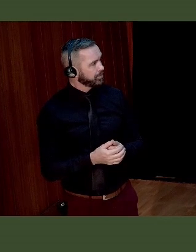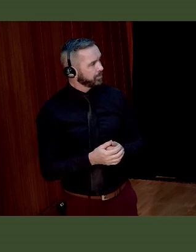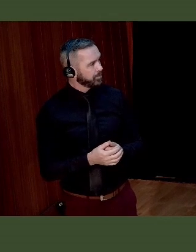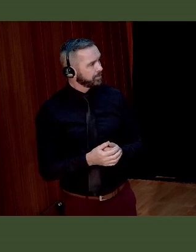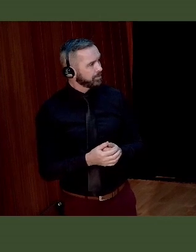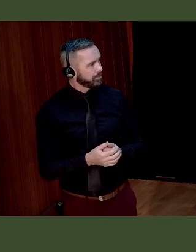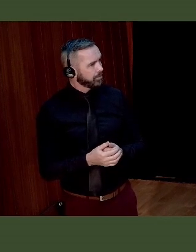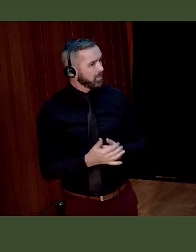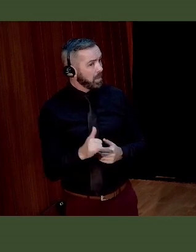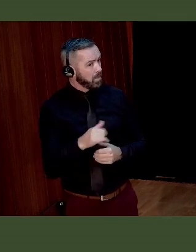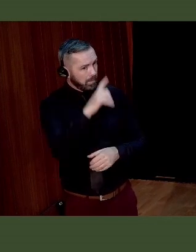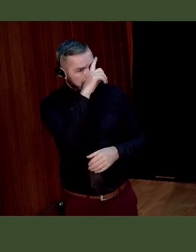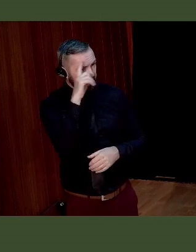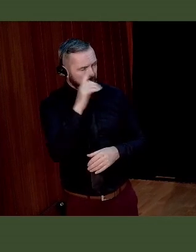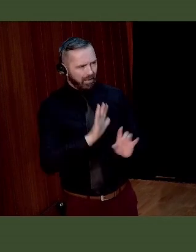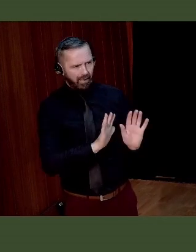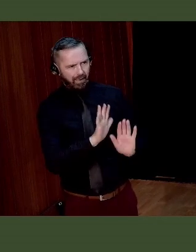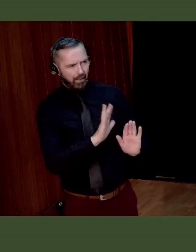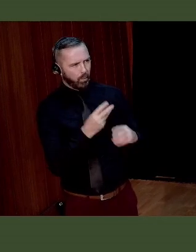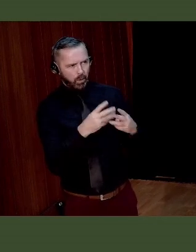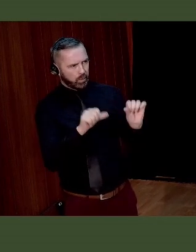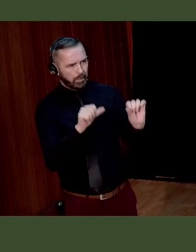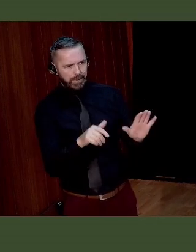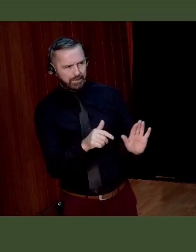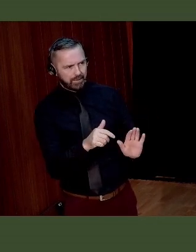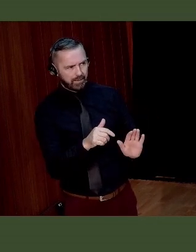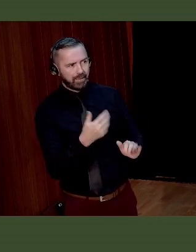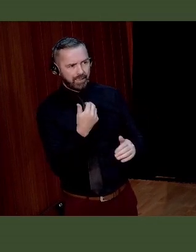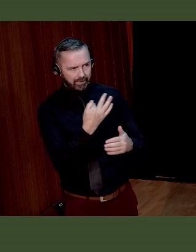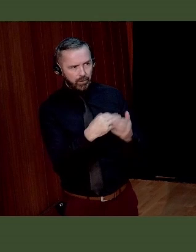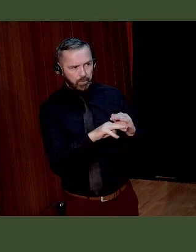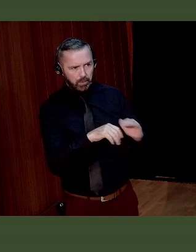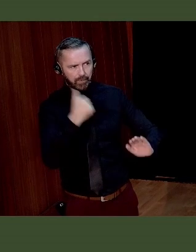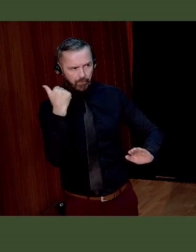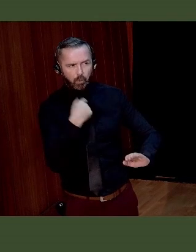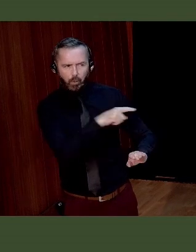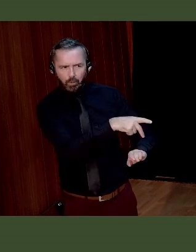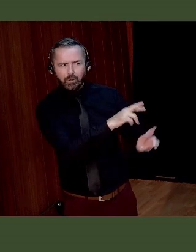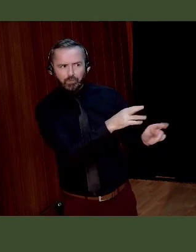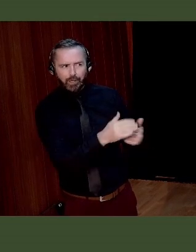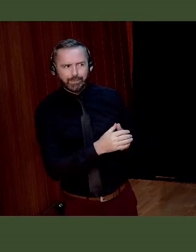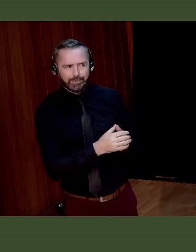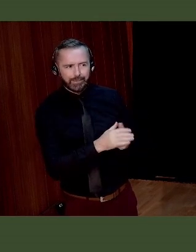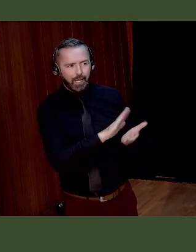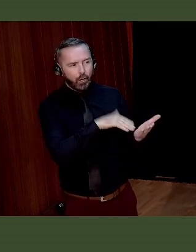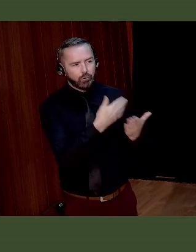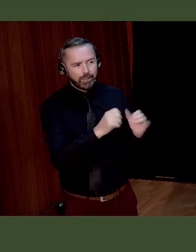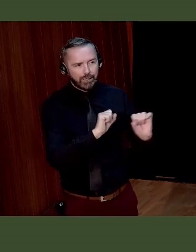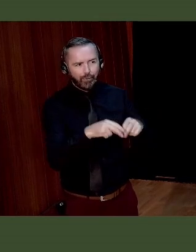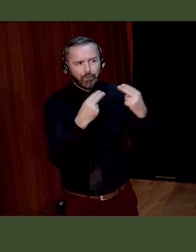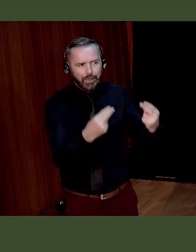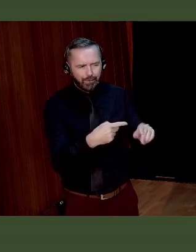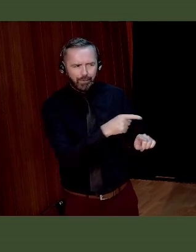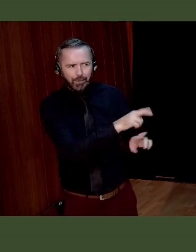Was it that deputies were reluctant to admit that some of the analysis in the Express a few months earlier was correct, and that a translation service was